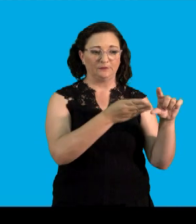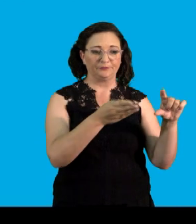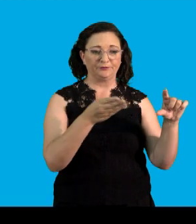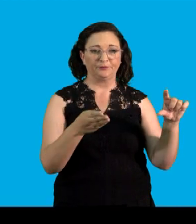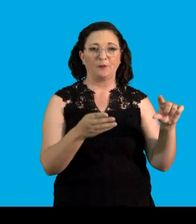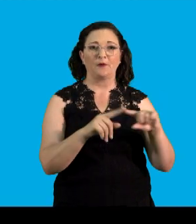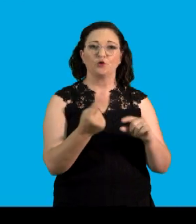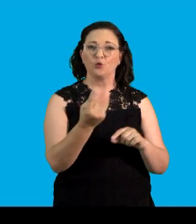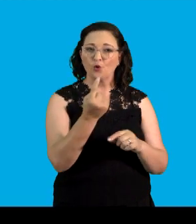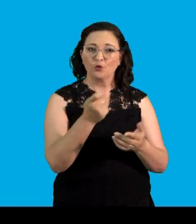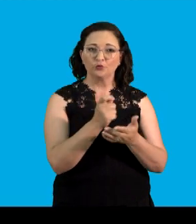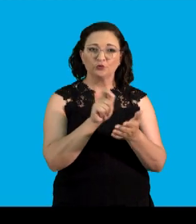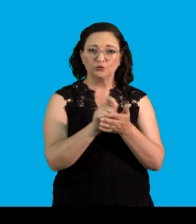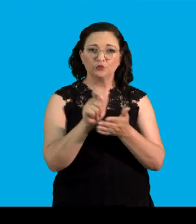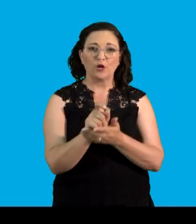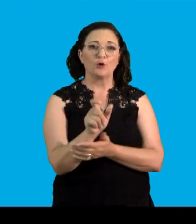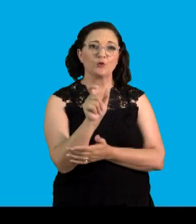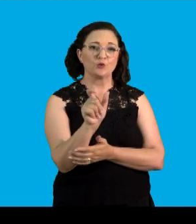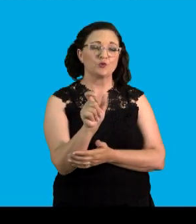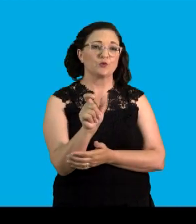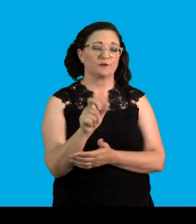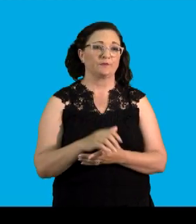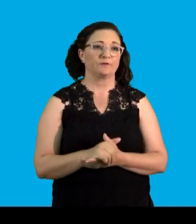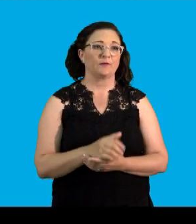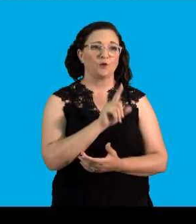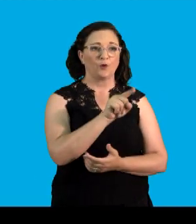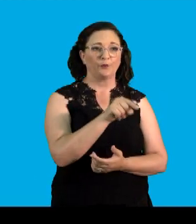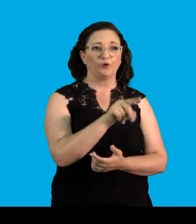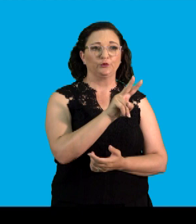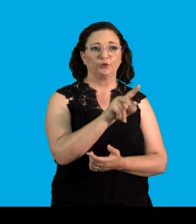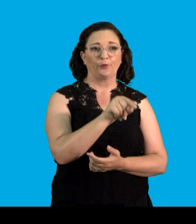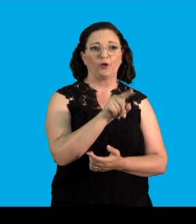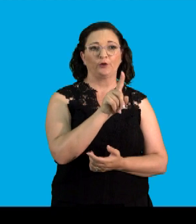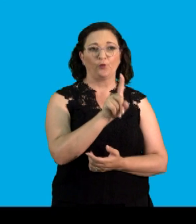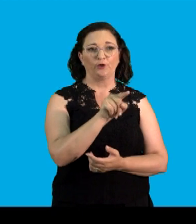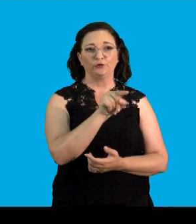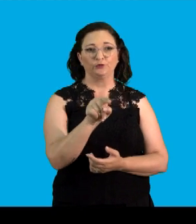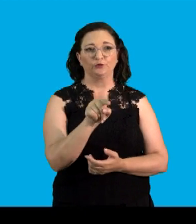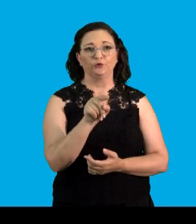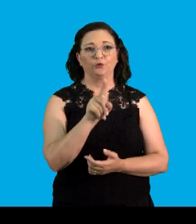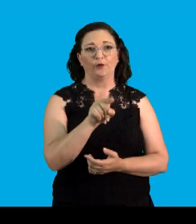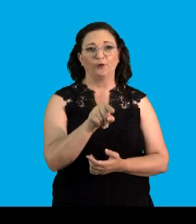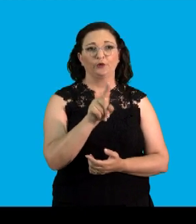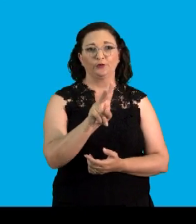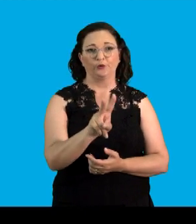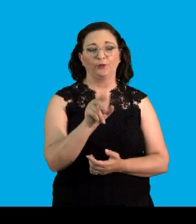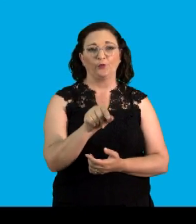only the words next to the question number 1.2.1 to 1.2.5. Right, here are the